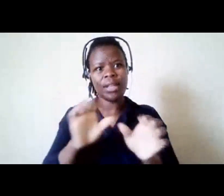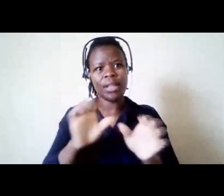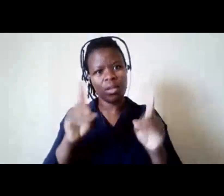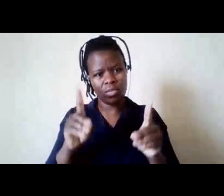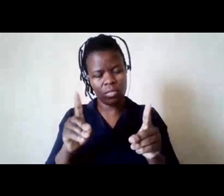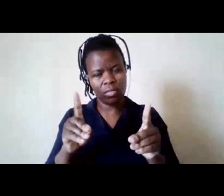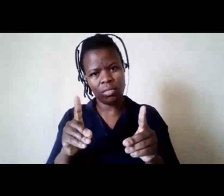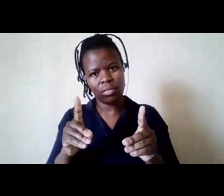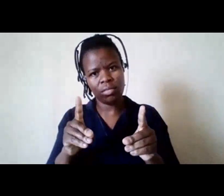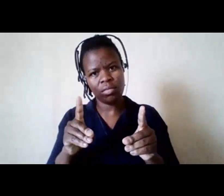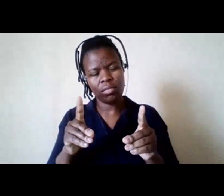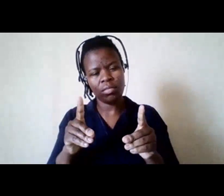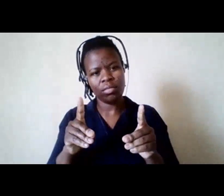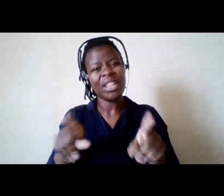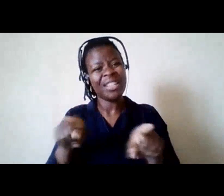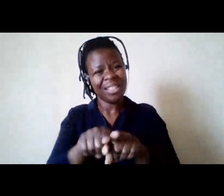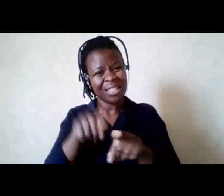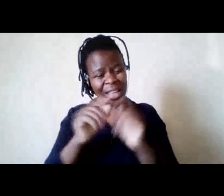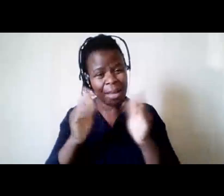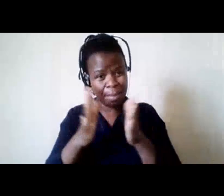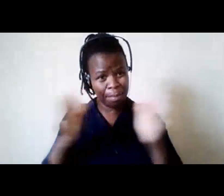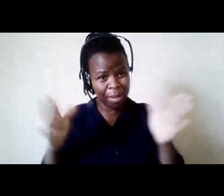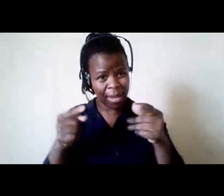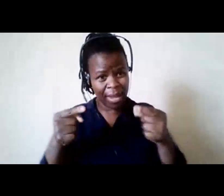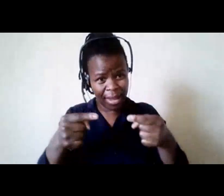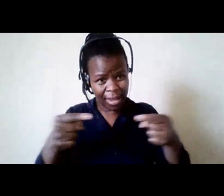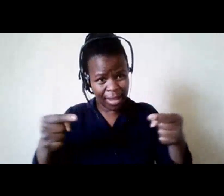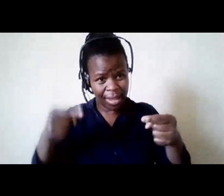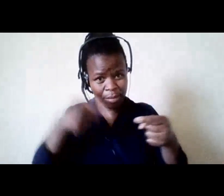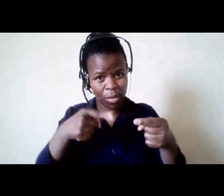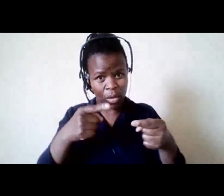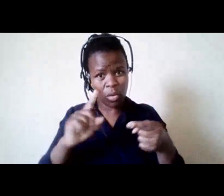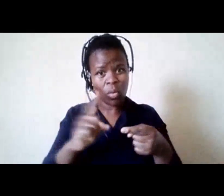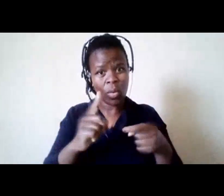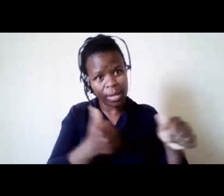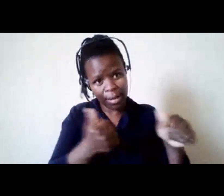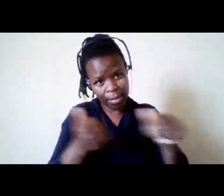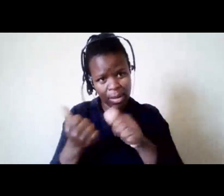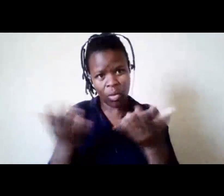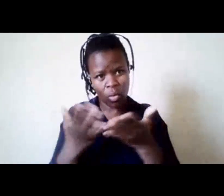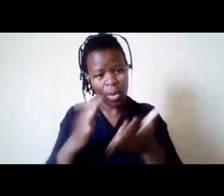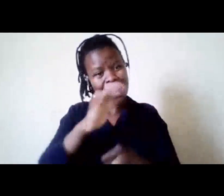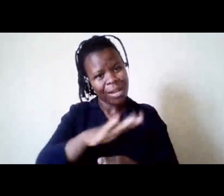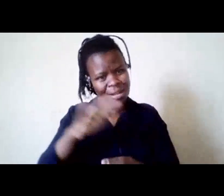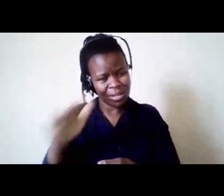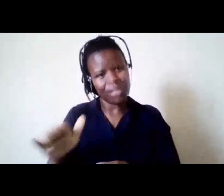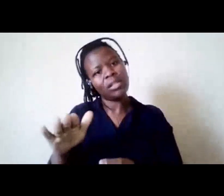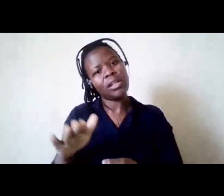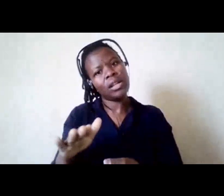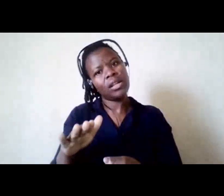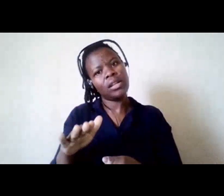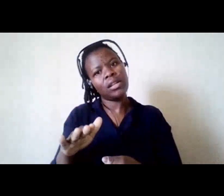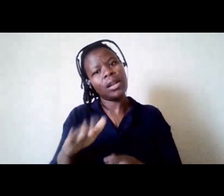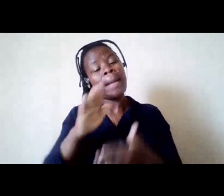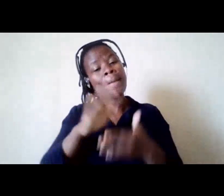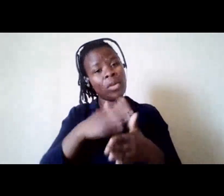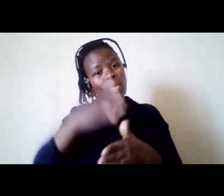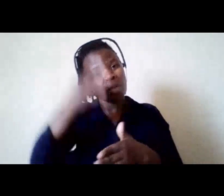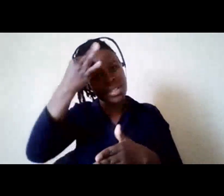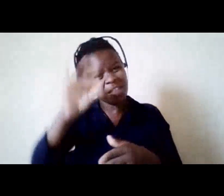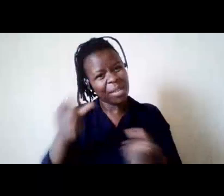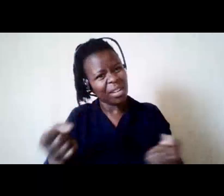And that huge gap then filters down through to our children, our learners, right? Because government doesn't